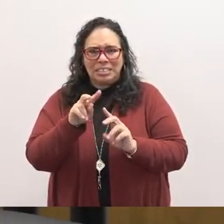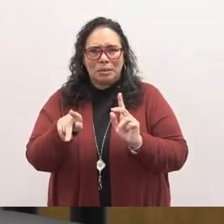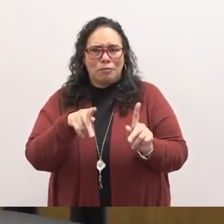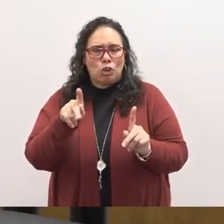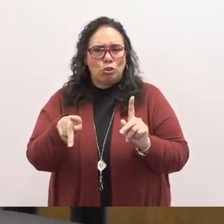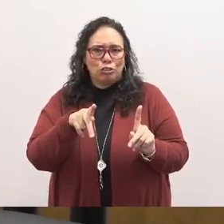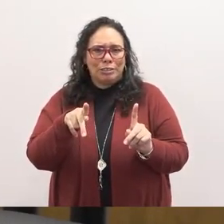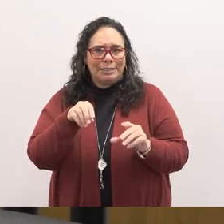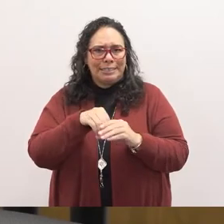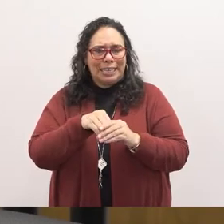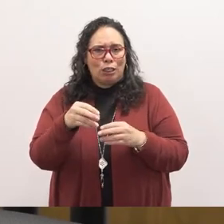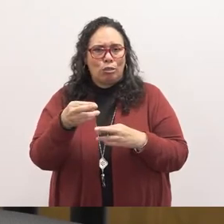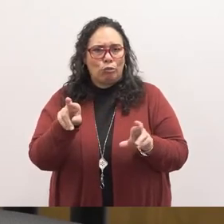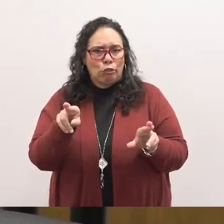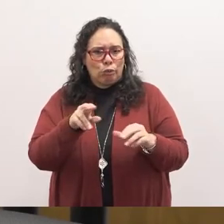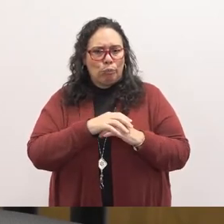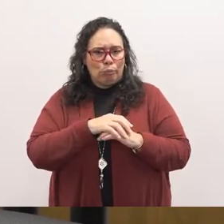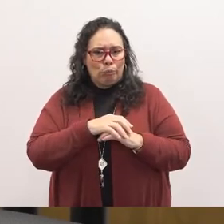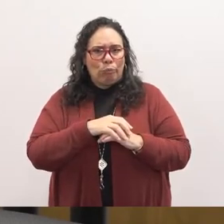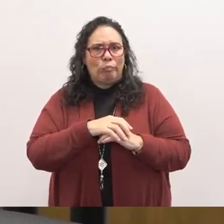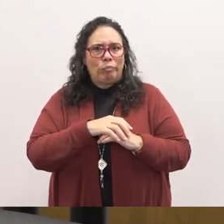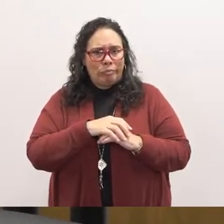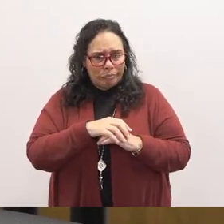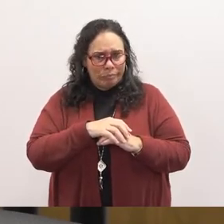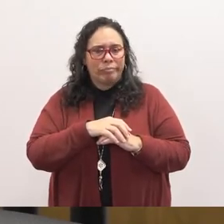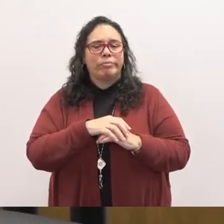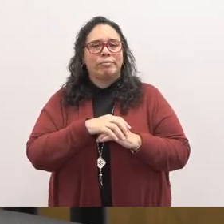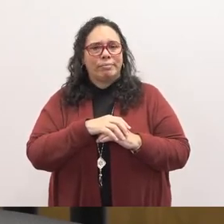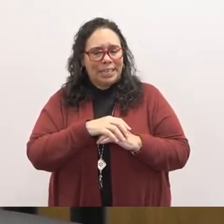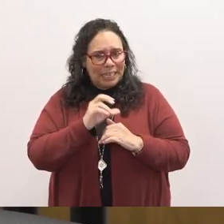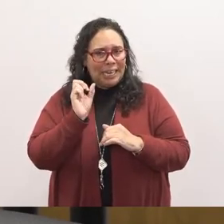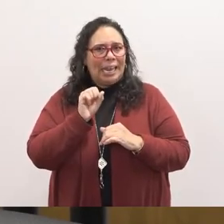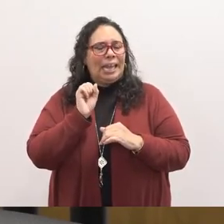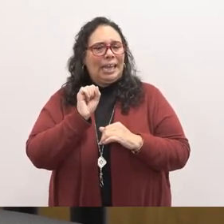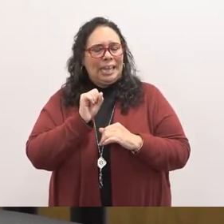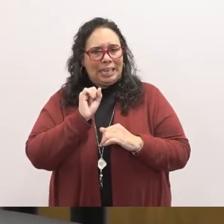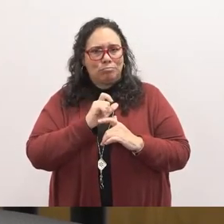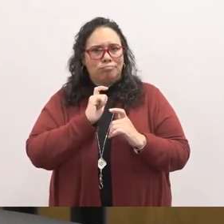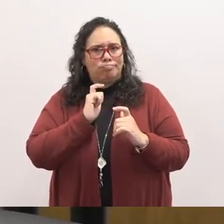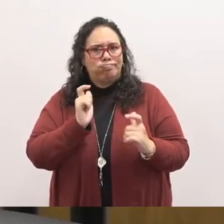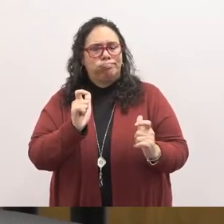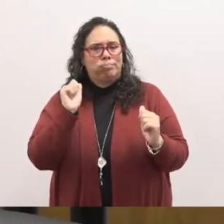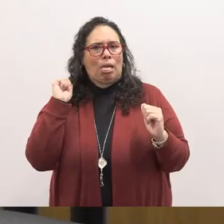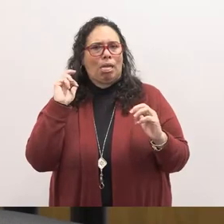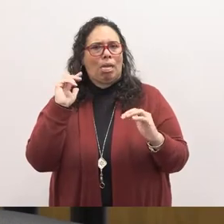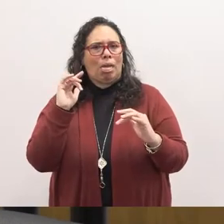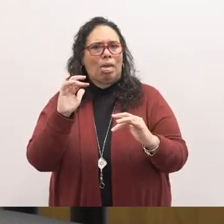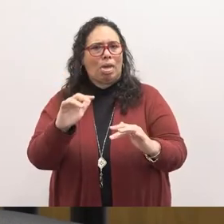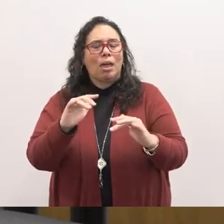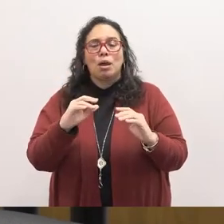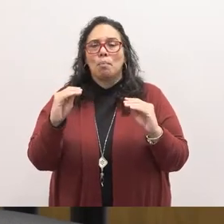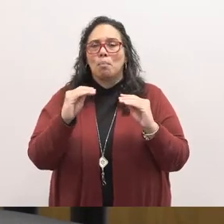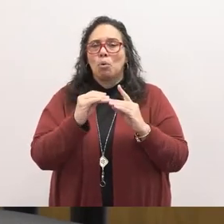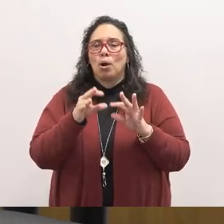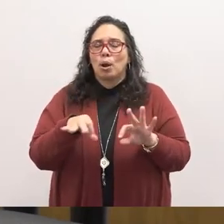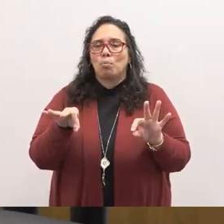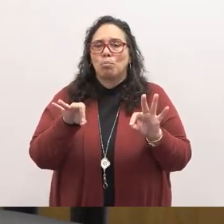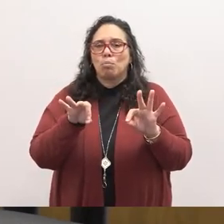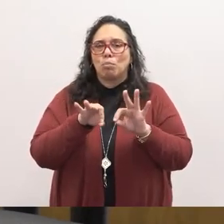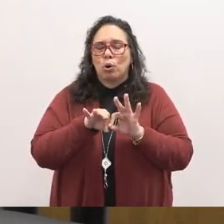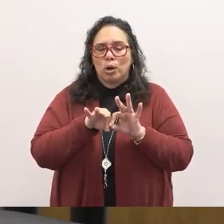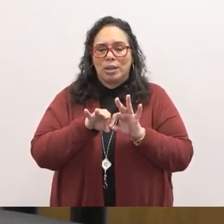folks in the room. Yeah, no, it was a really grand turnout. But more importantly,